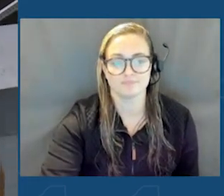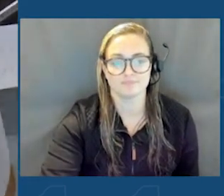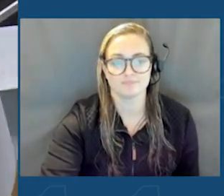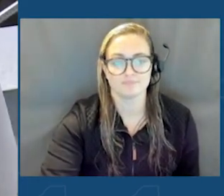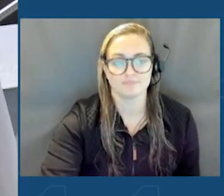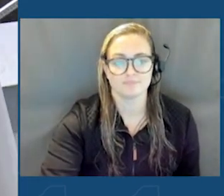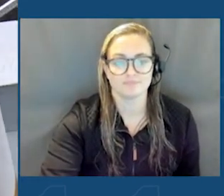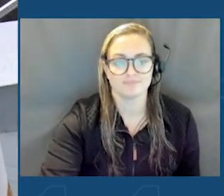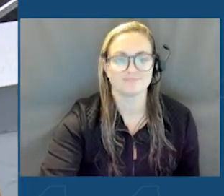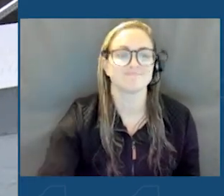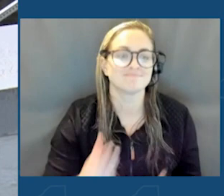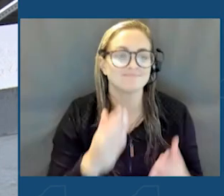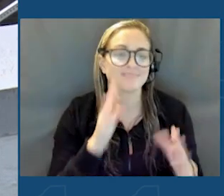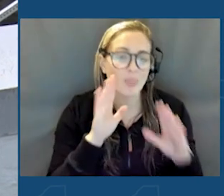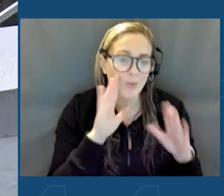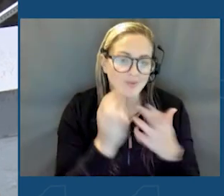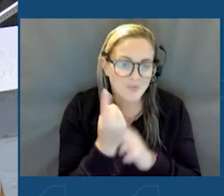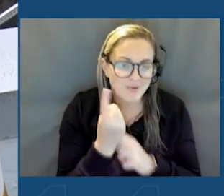Everyone,